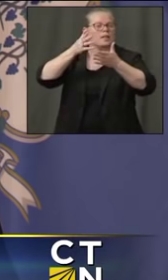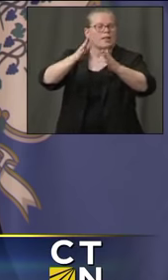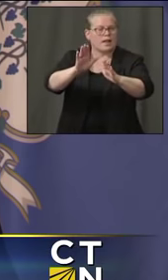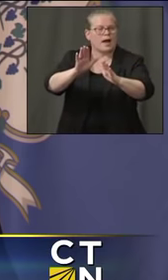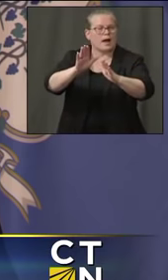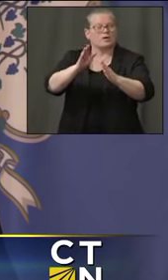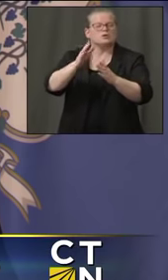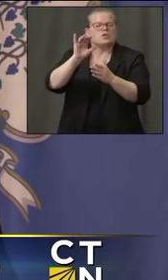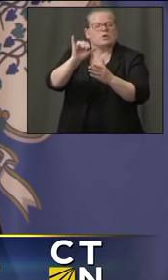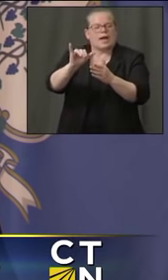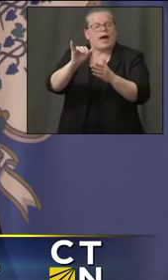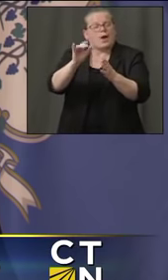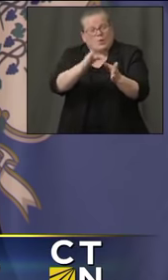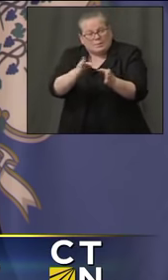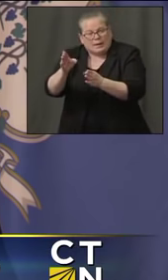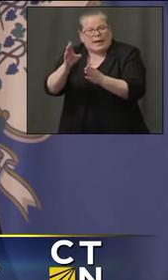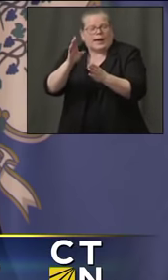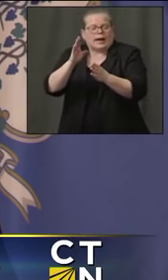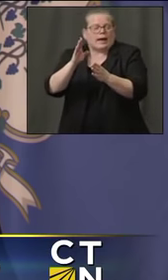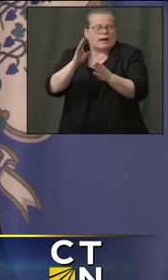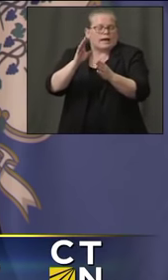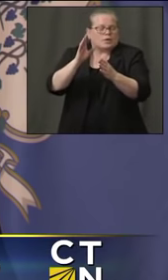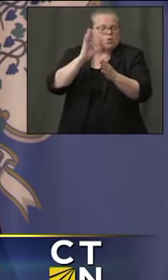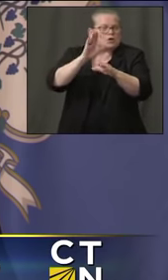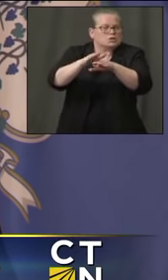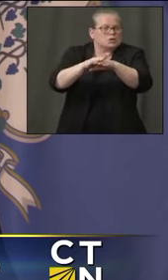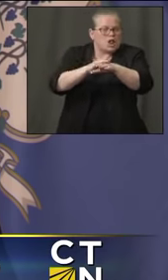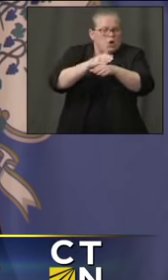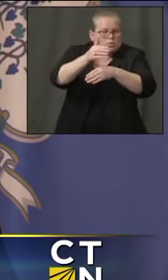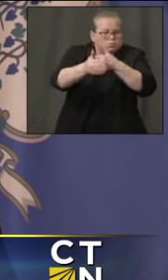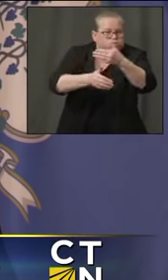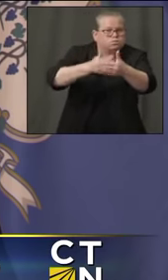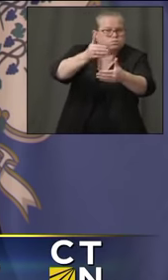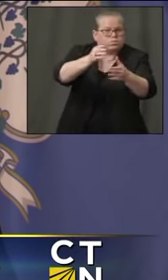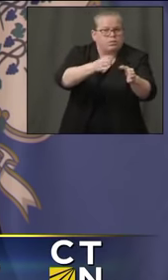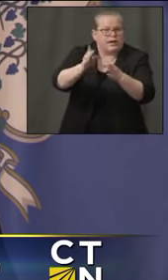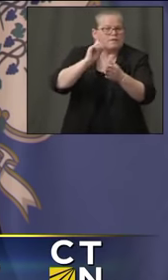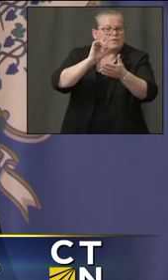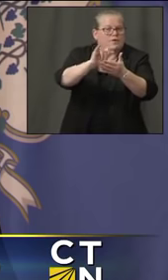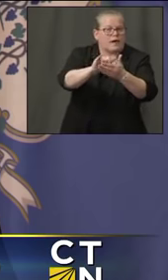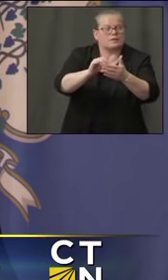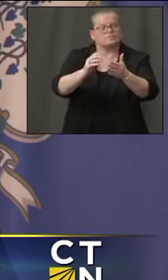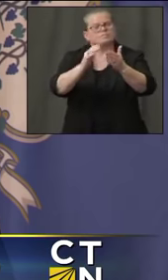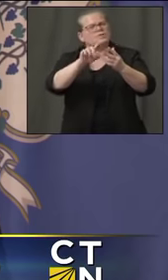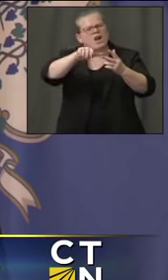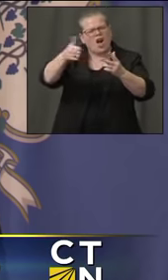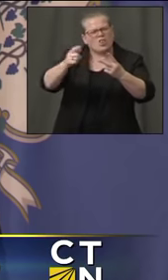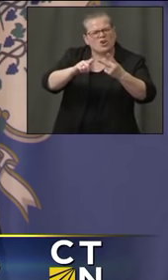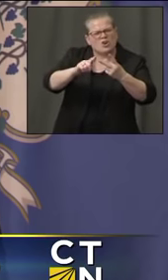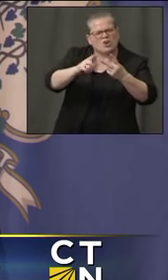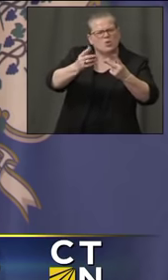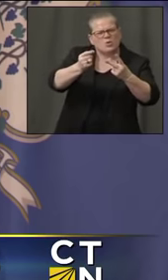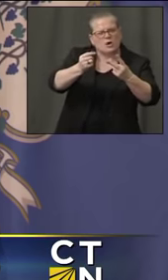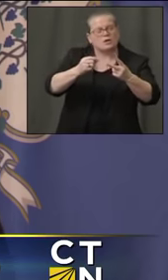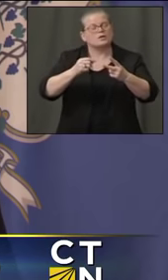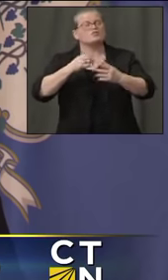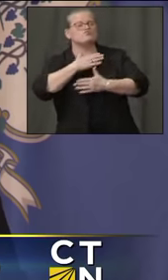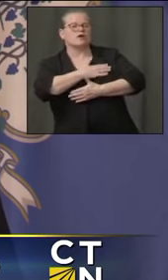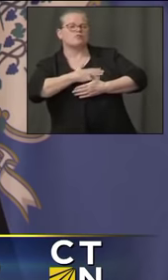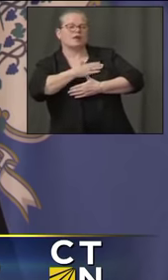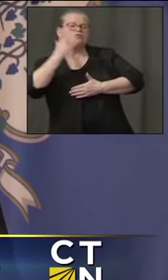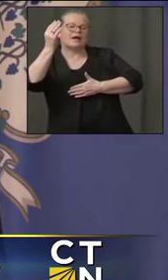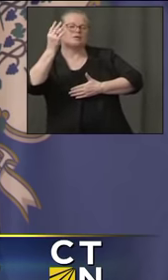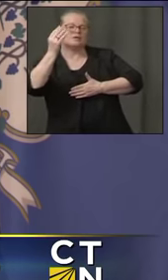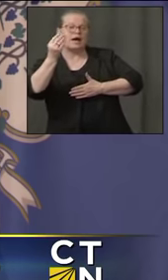category? Outdoor recreation. I just don't know if there will be any guidelines up for that, along with restaurants and retail and the others. Well, for the